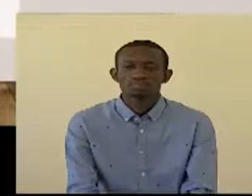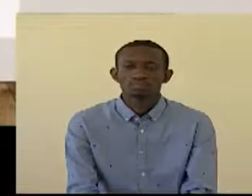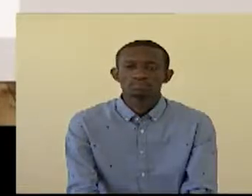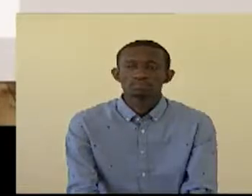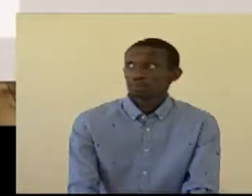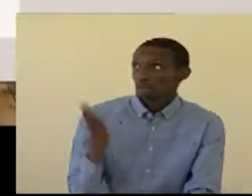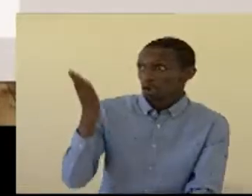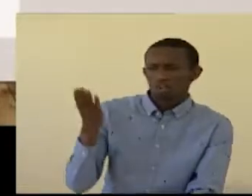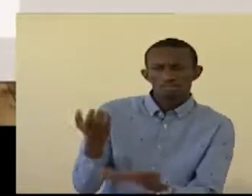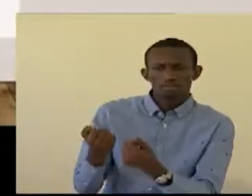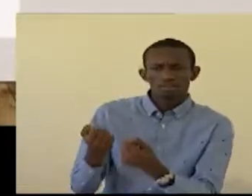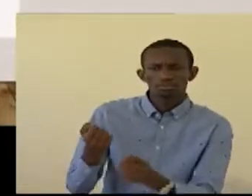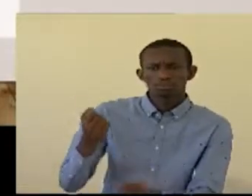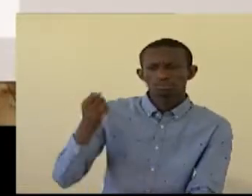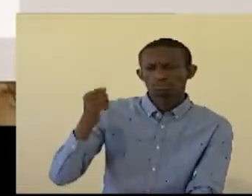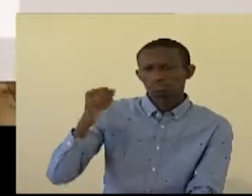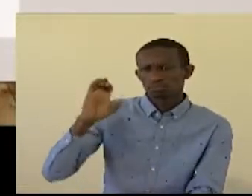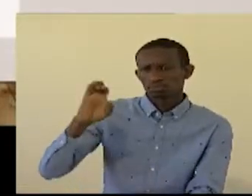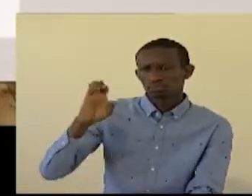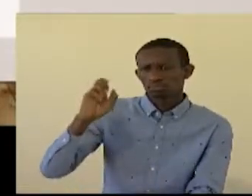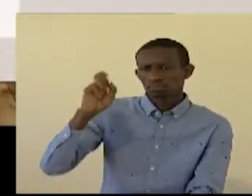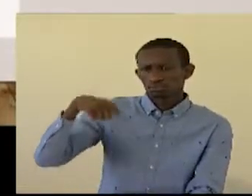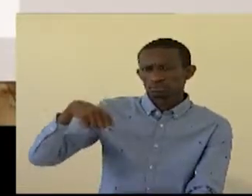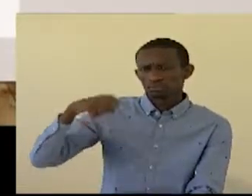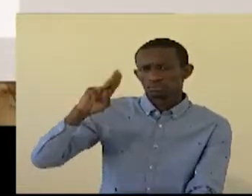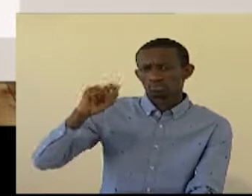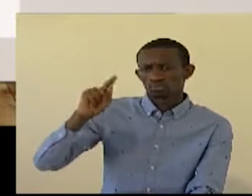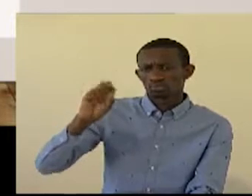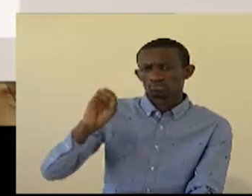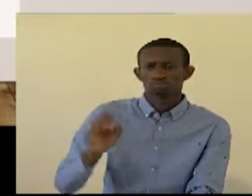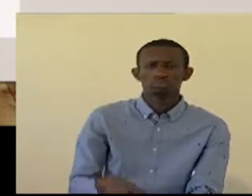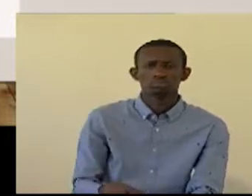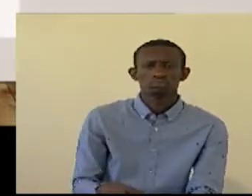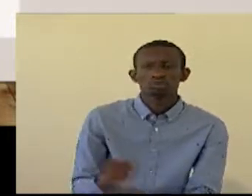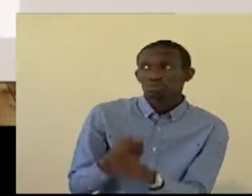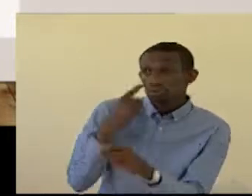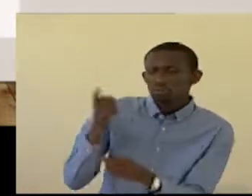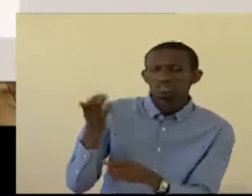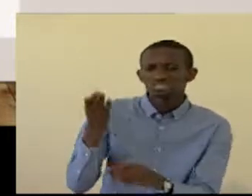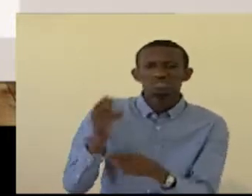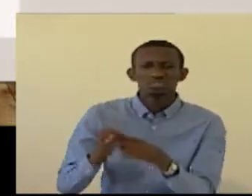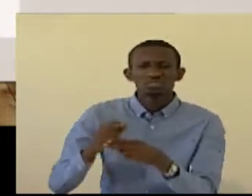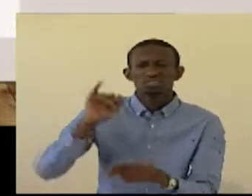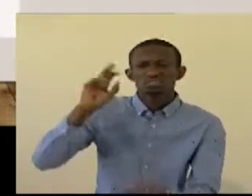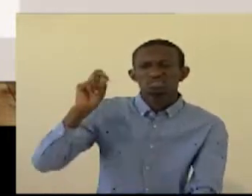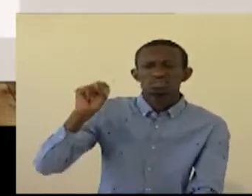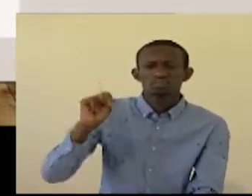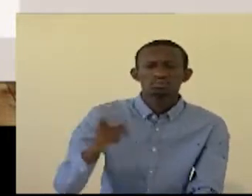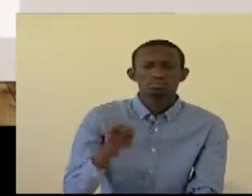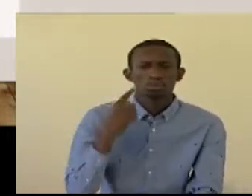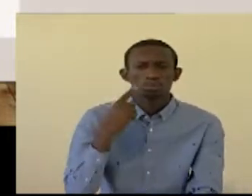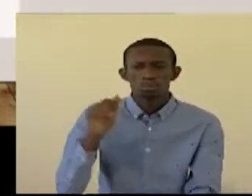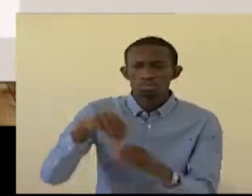Here we have the equations for this oxidation. This is the ions, the complex ions we find